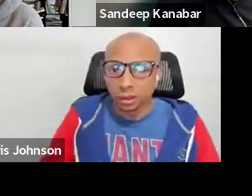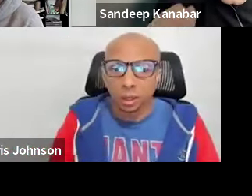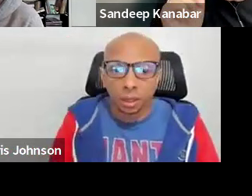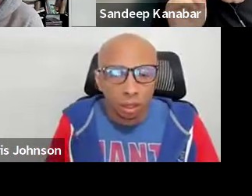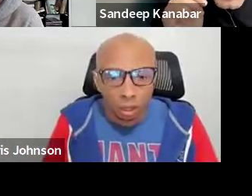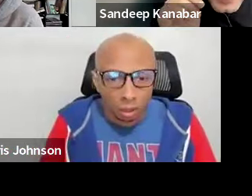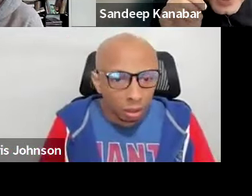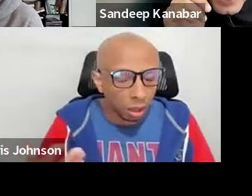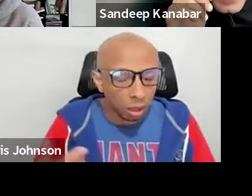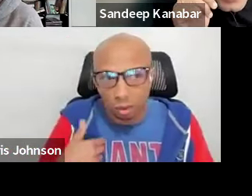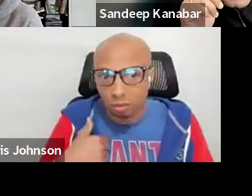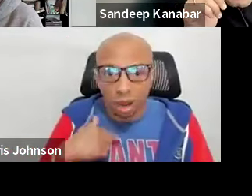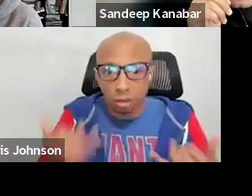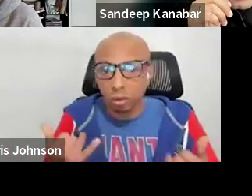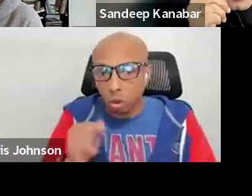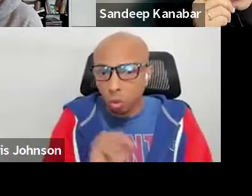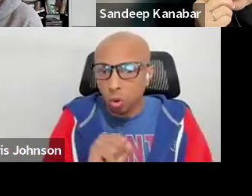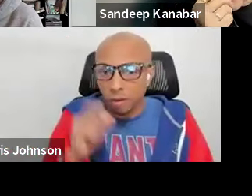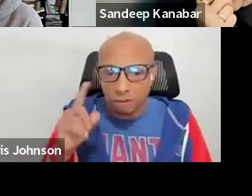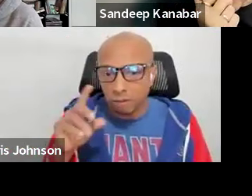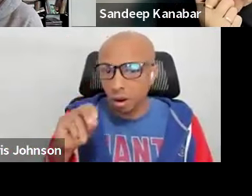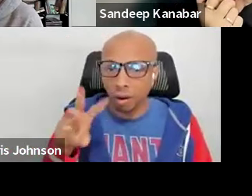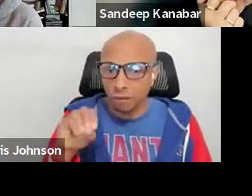And my sign name is like this. And